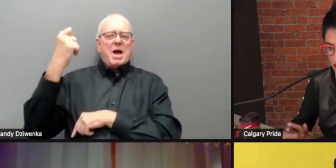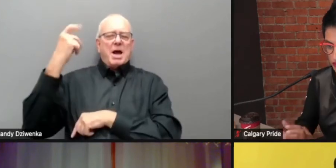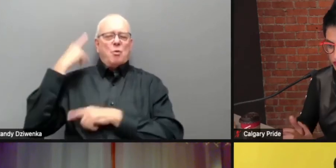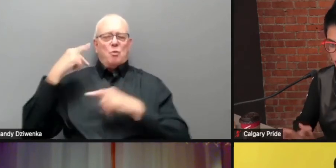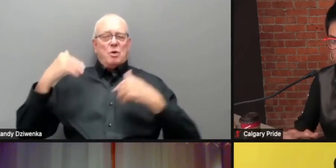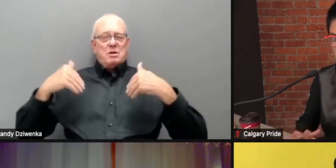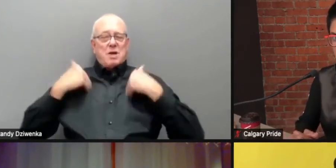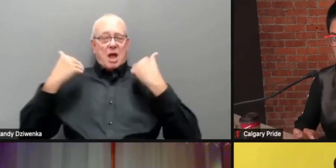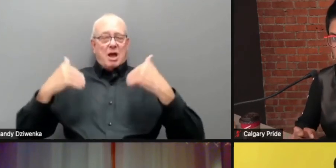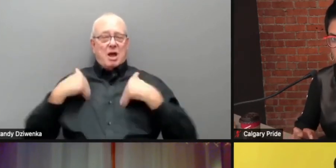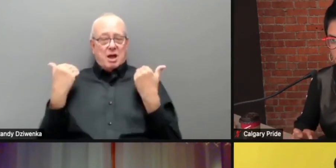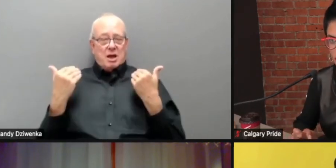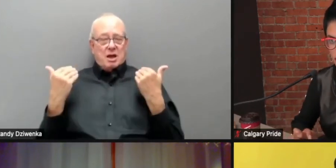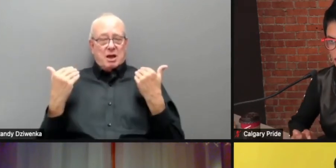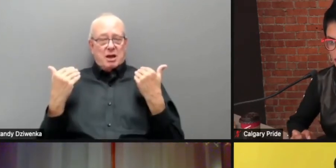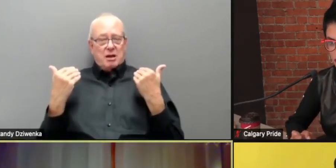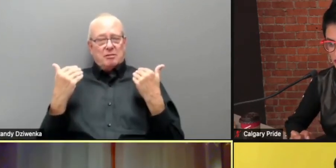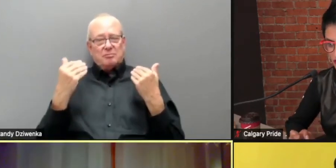Lavina.